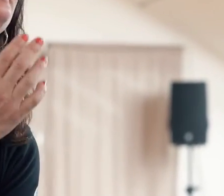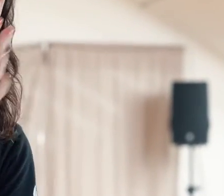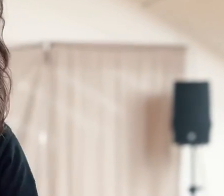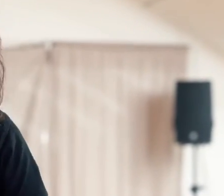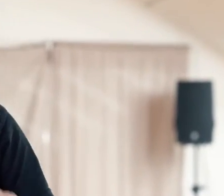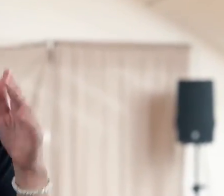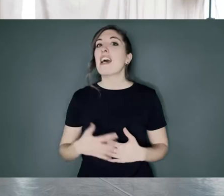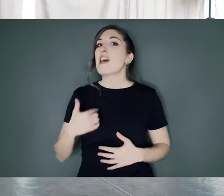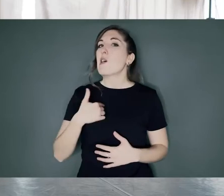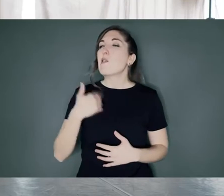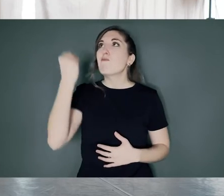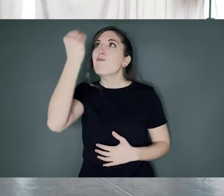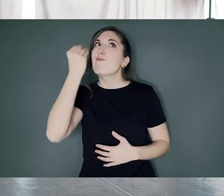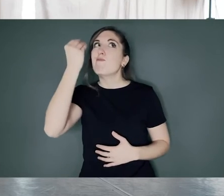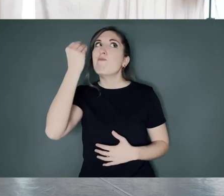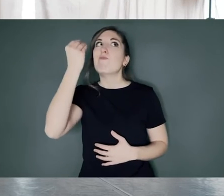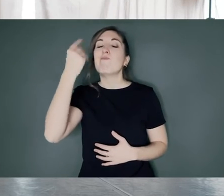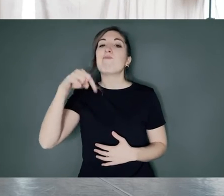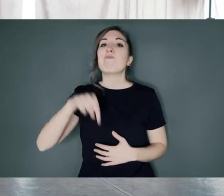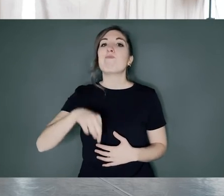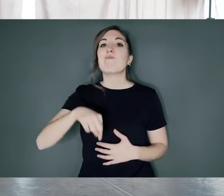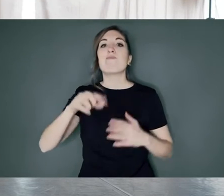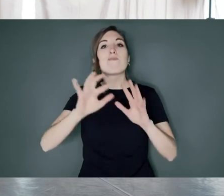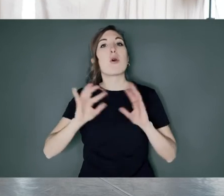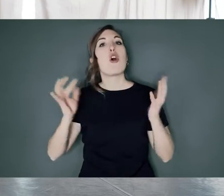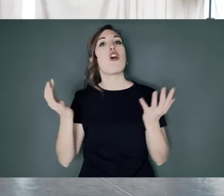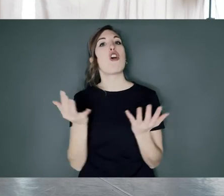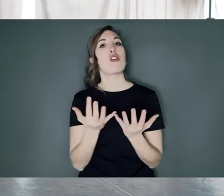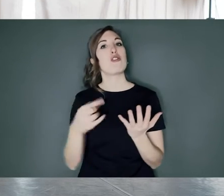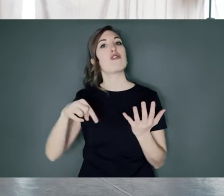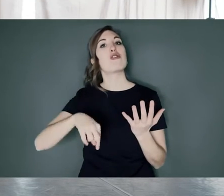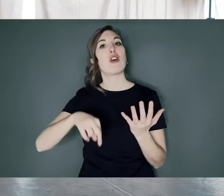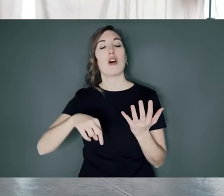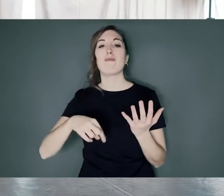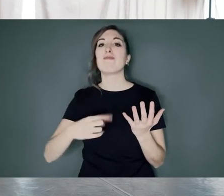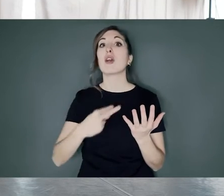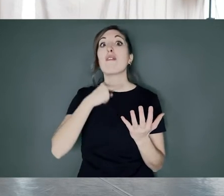Mm-hmm. Okay. So I think in the world in which we live today,